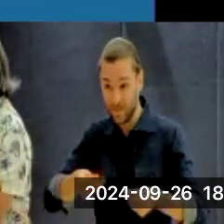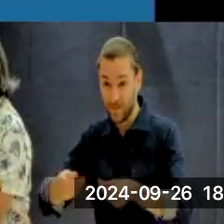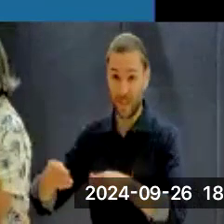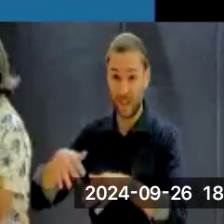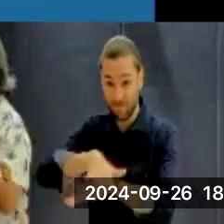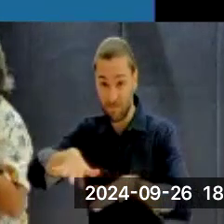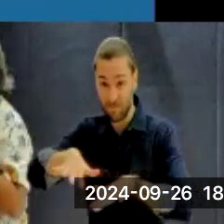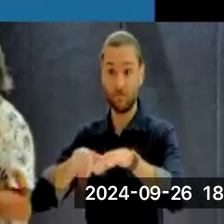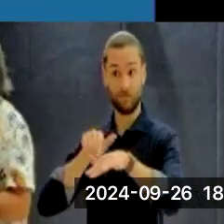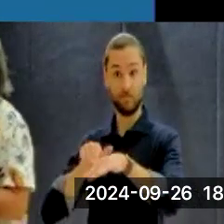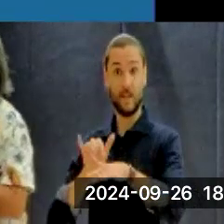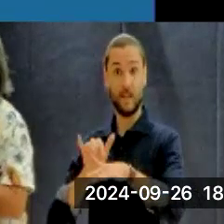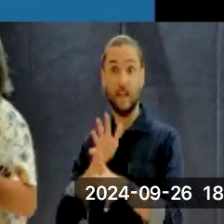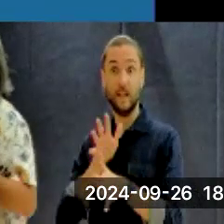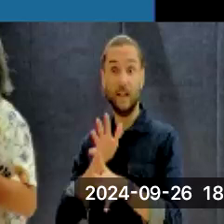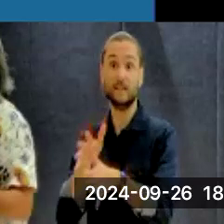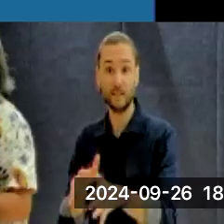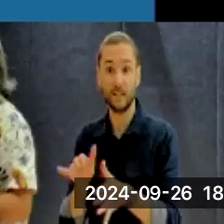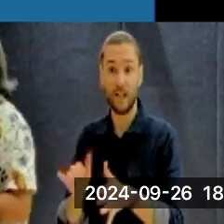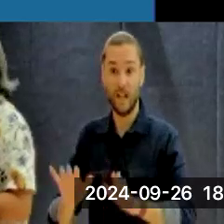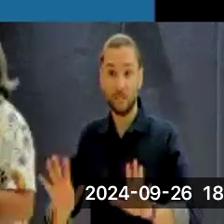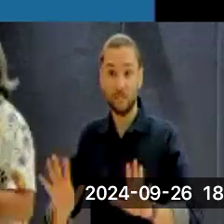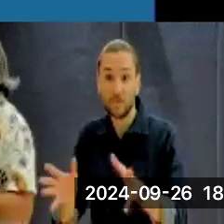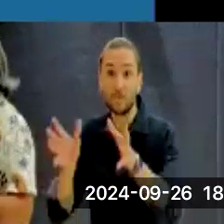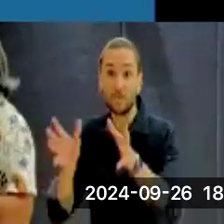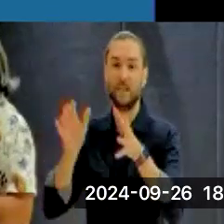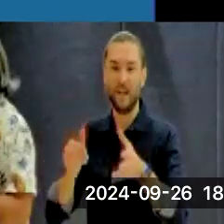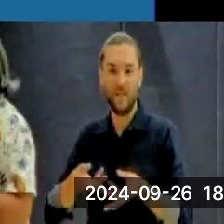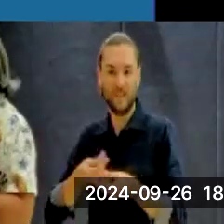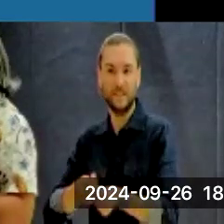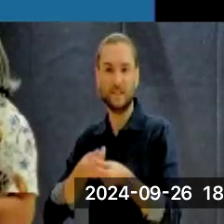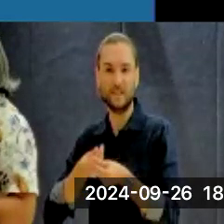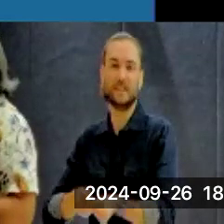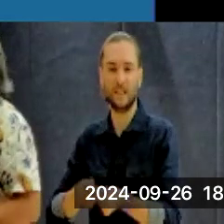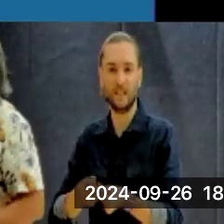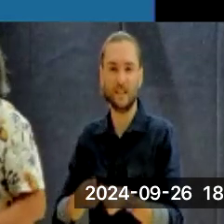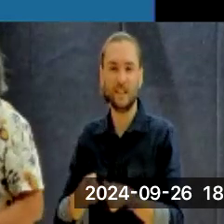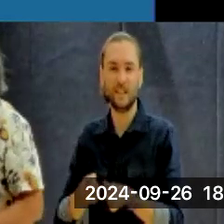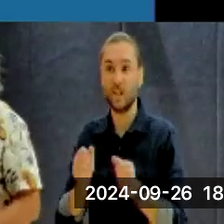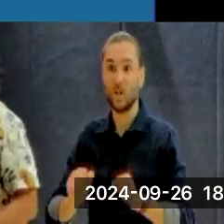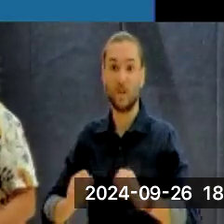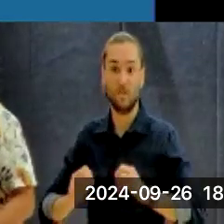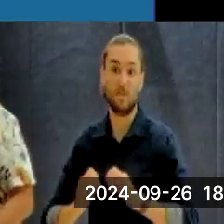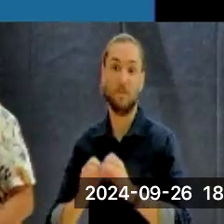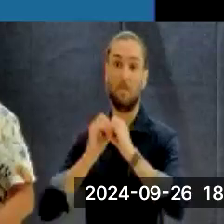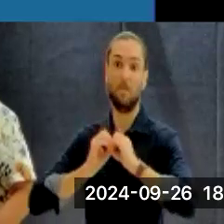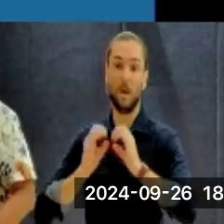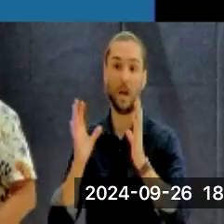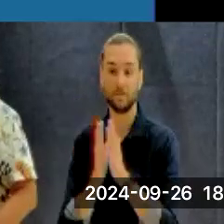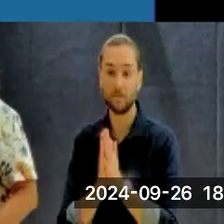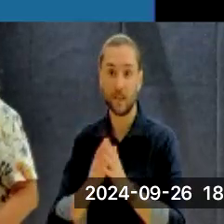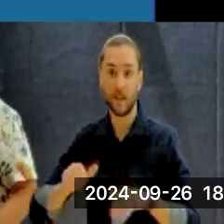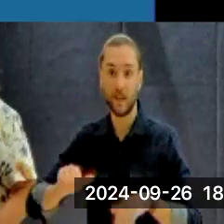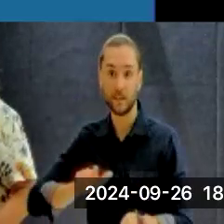to be that spark, that fuel that can potentially blow up at any point? I'm also